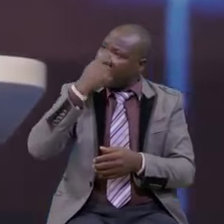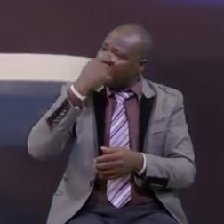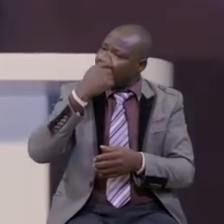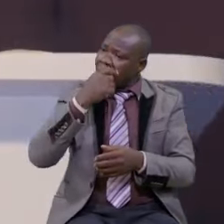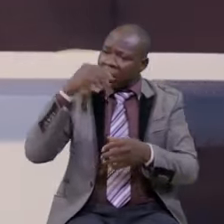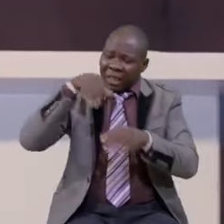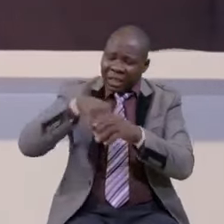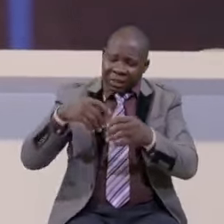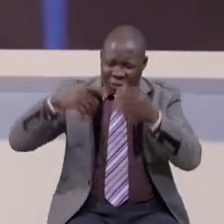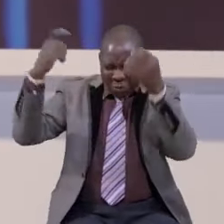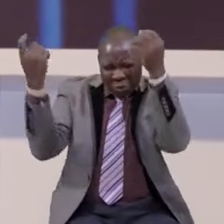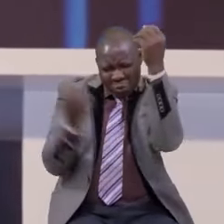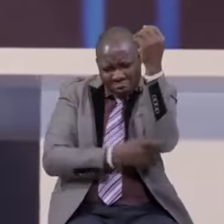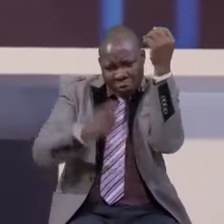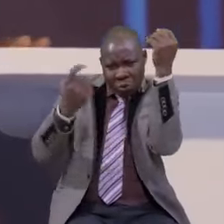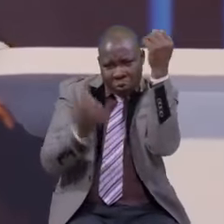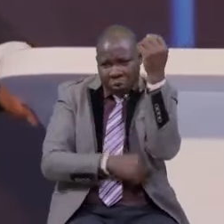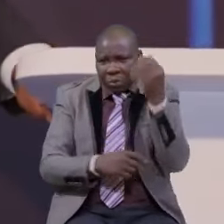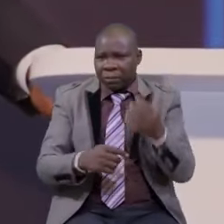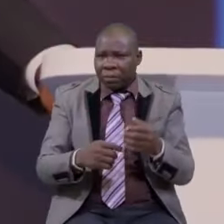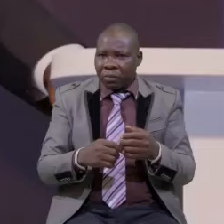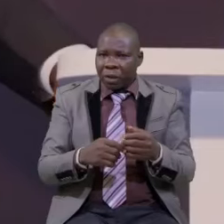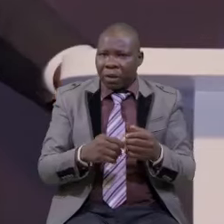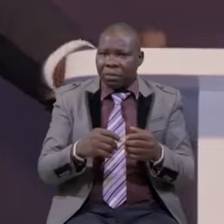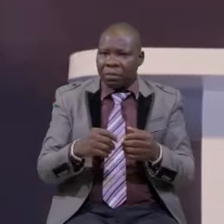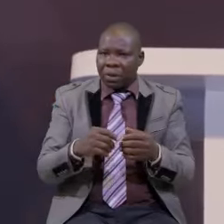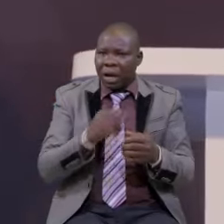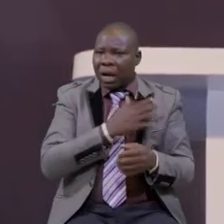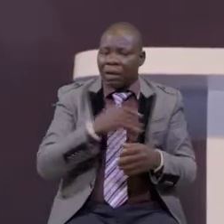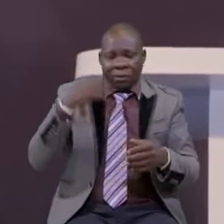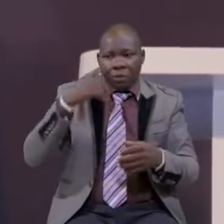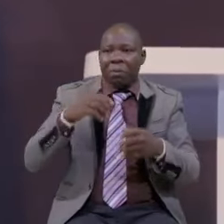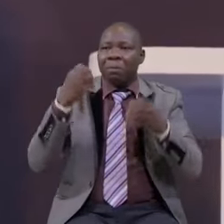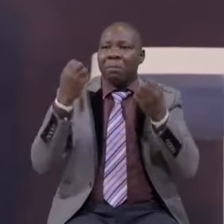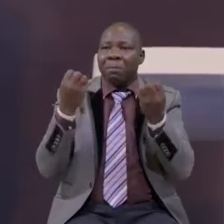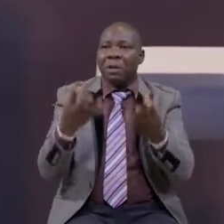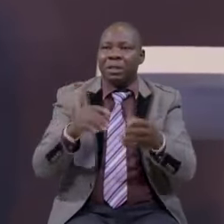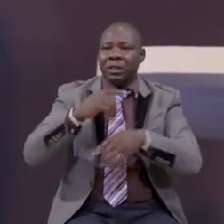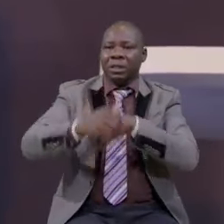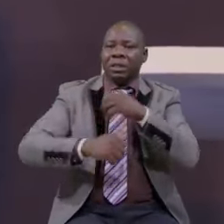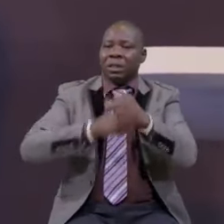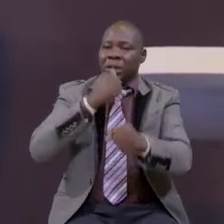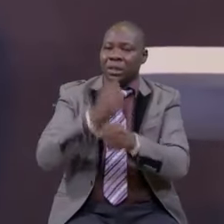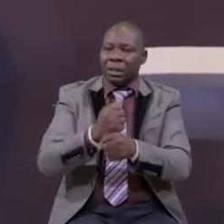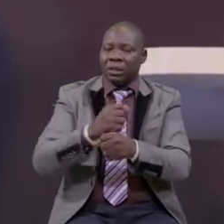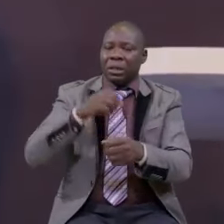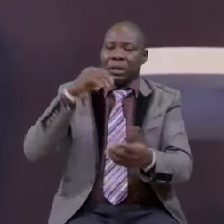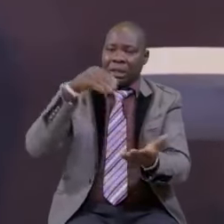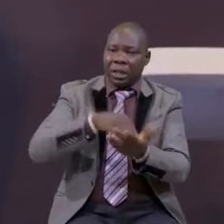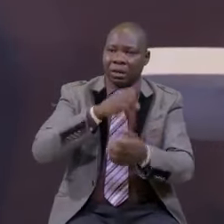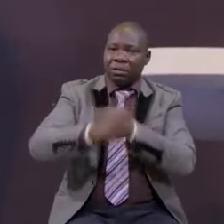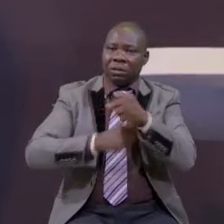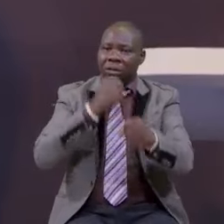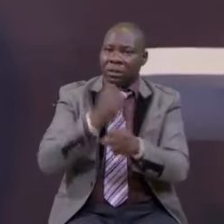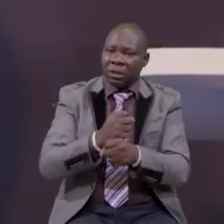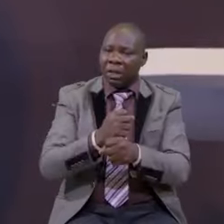every year, for 100 years, for 1,000 years, and when he's trying to get used to this kind of torment, another level